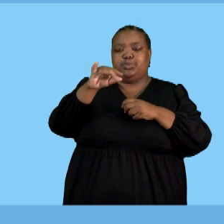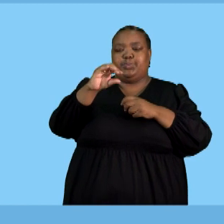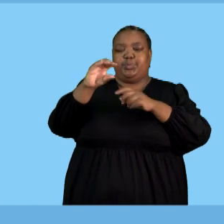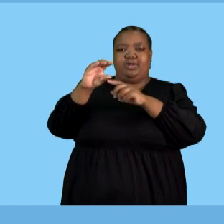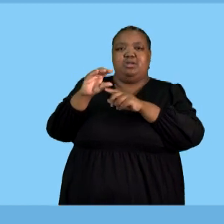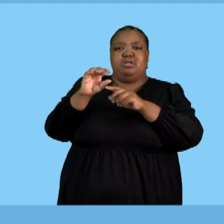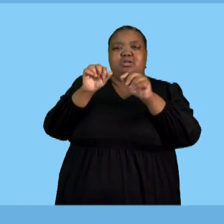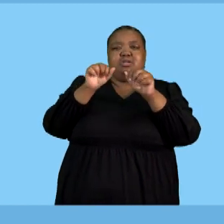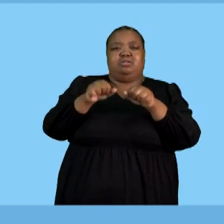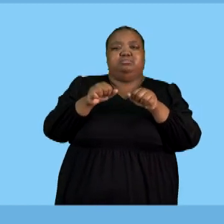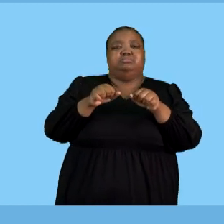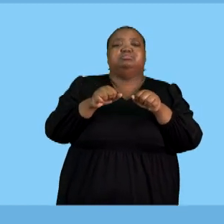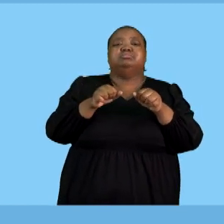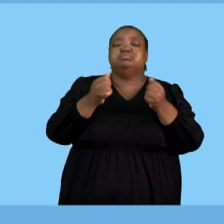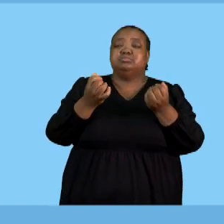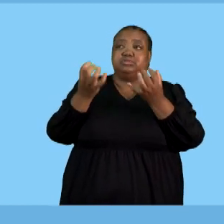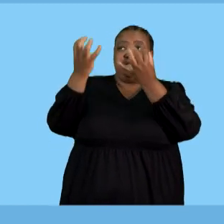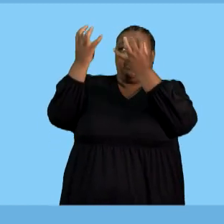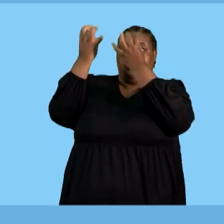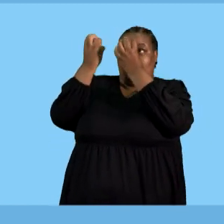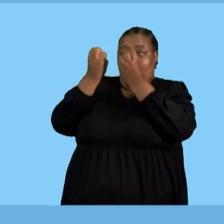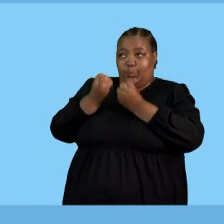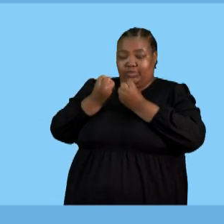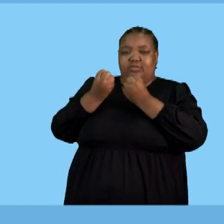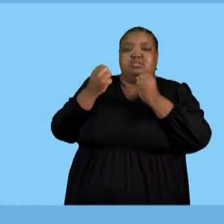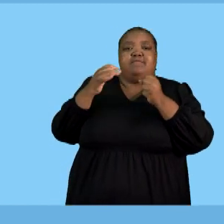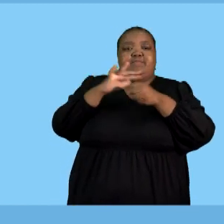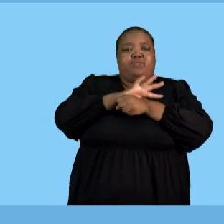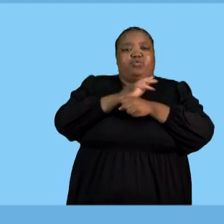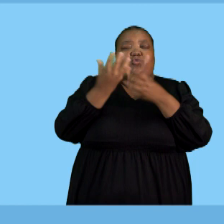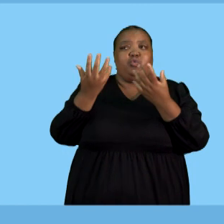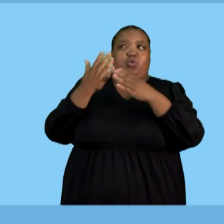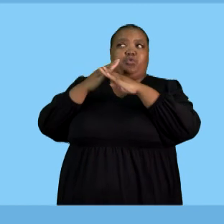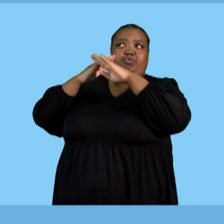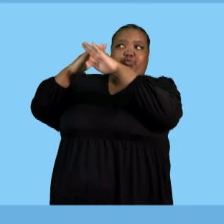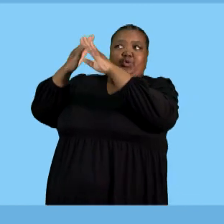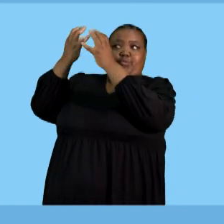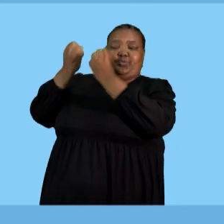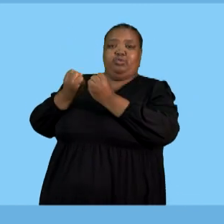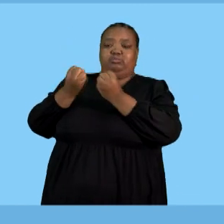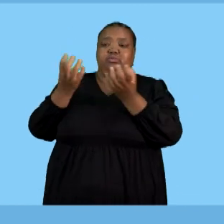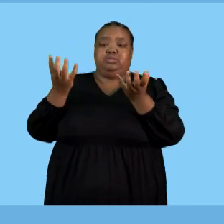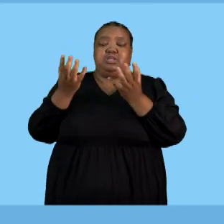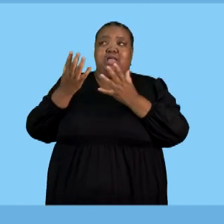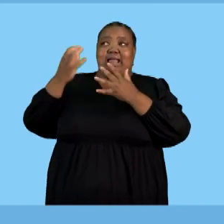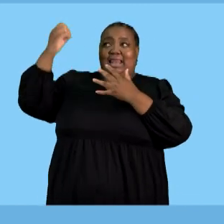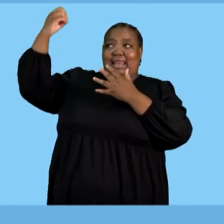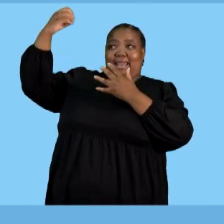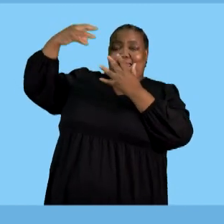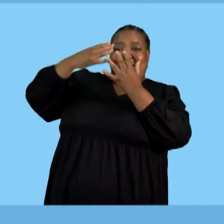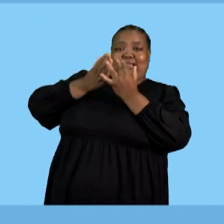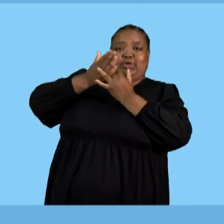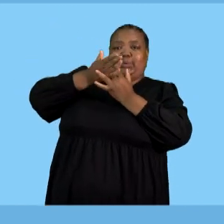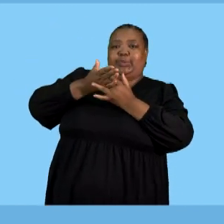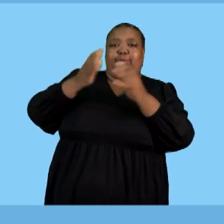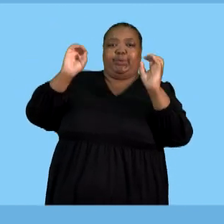materials, they are completely reflecting the light or they are completely absorb all of the light without transmitting, without